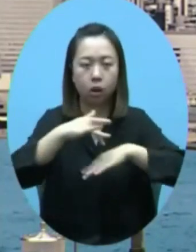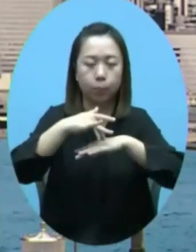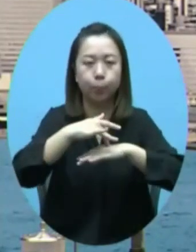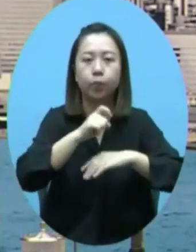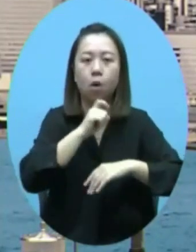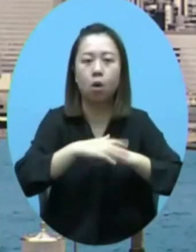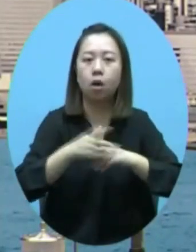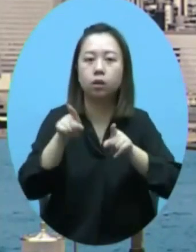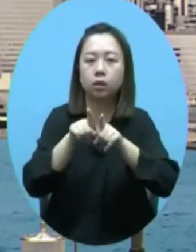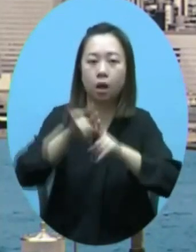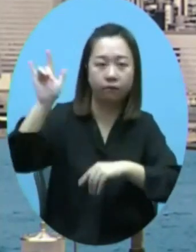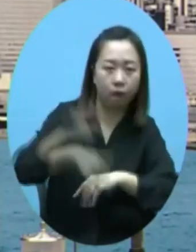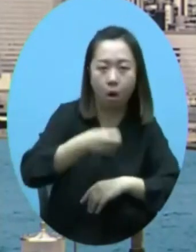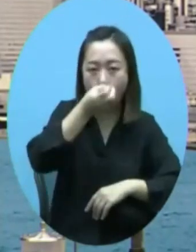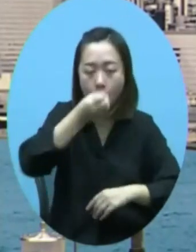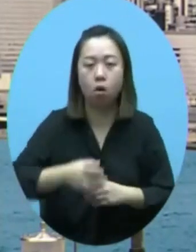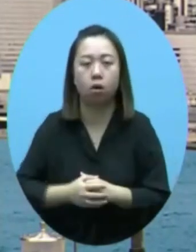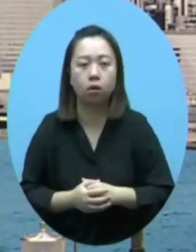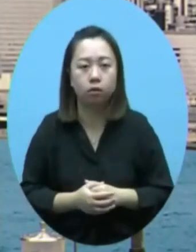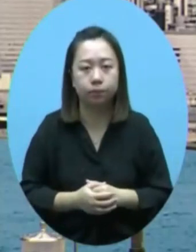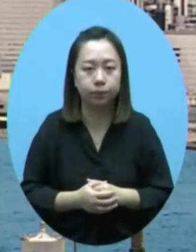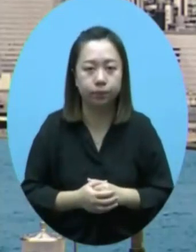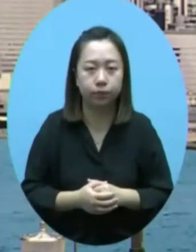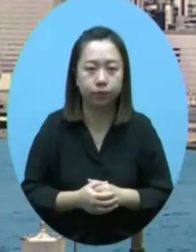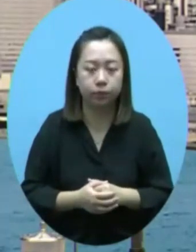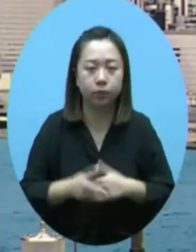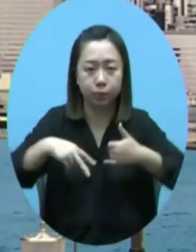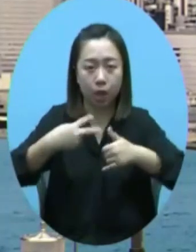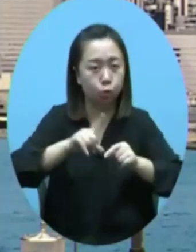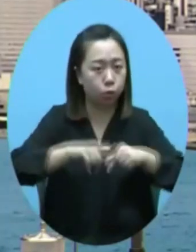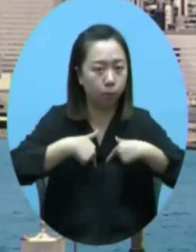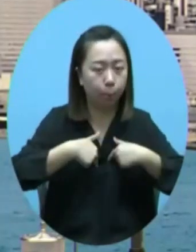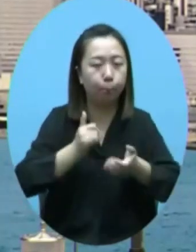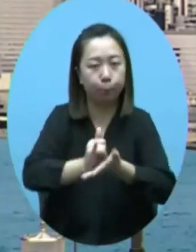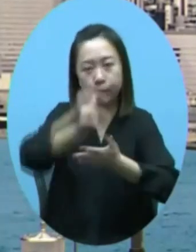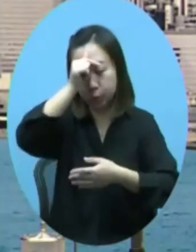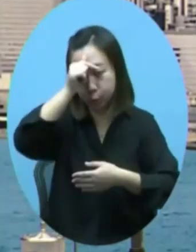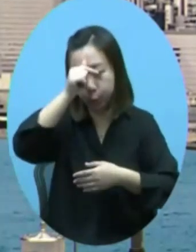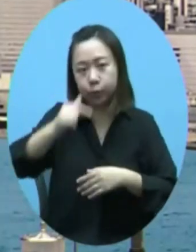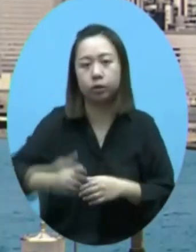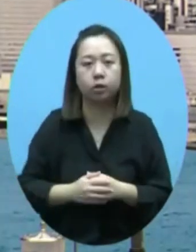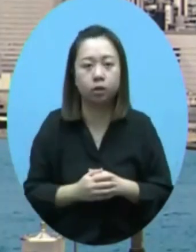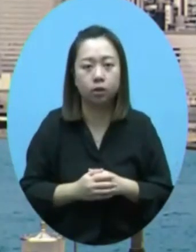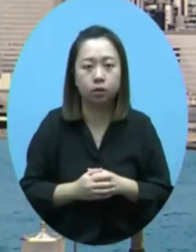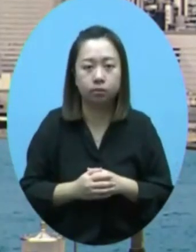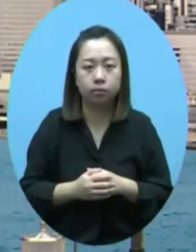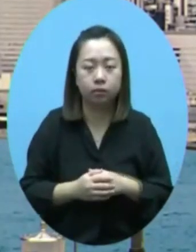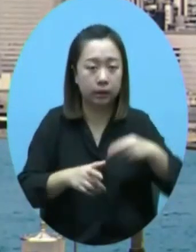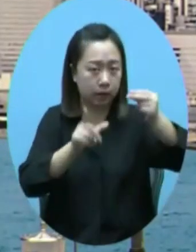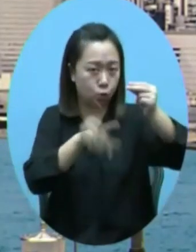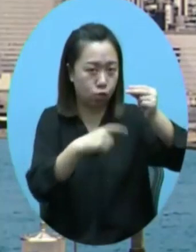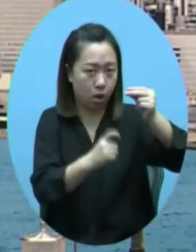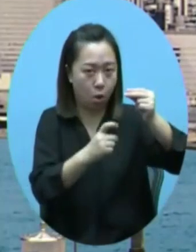There's a close contact of 1309 since they came to Hong Kong together. And they were sent to hospital from quarantine